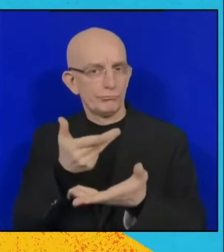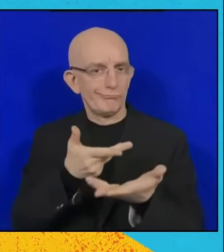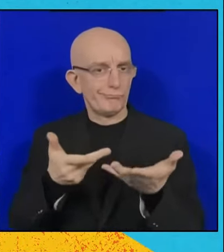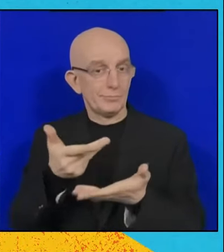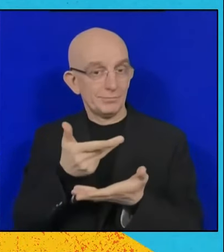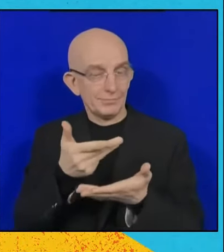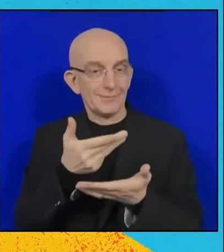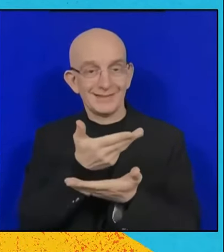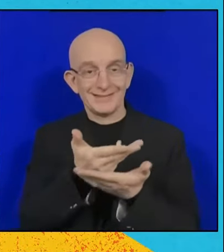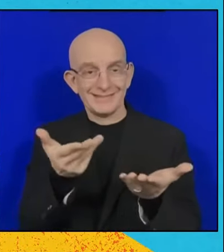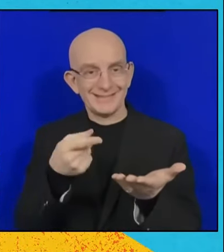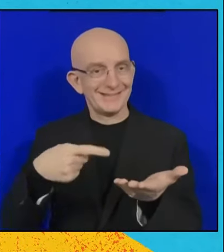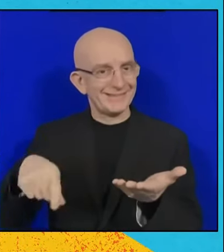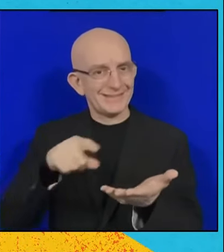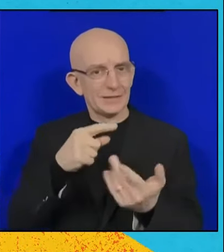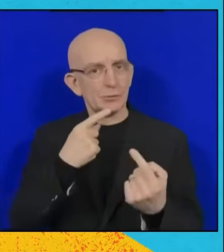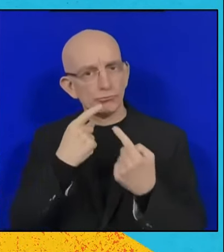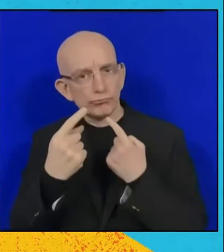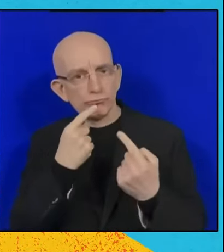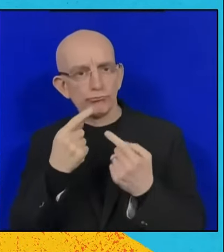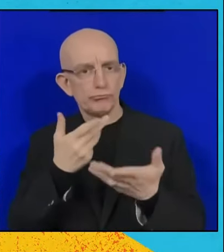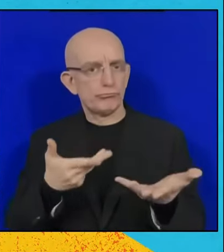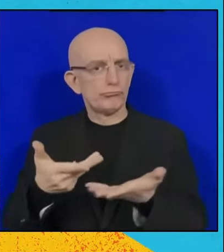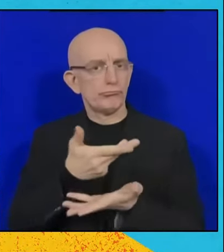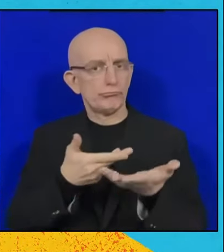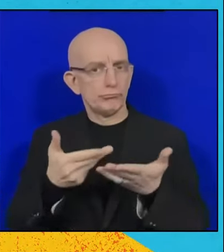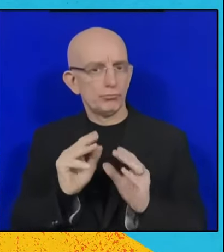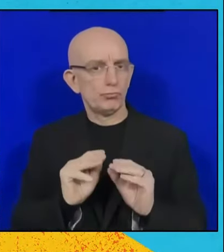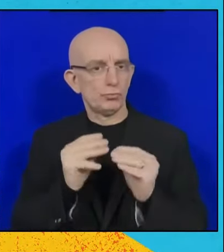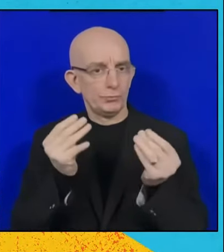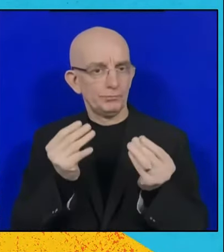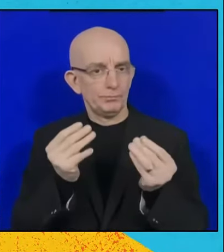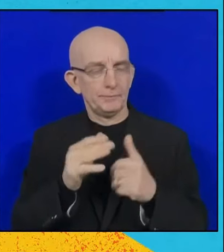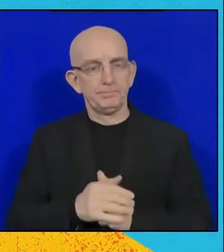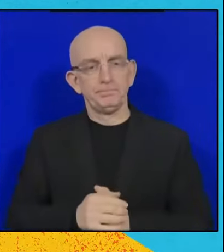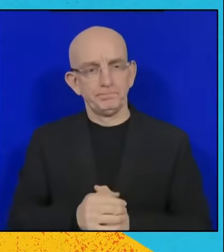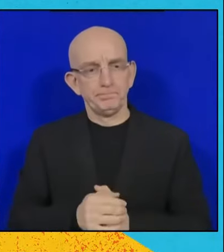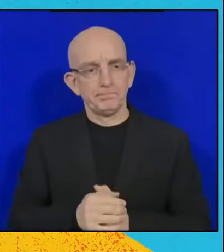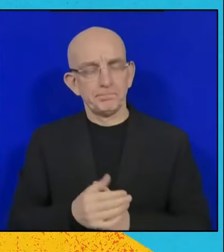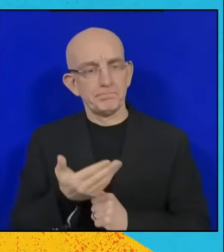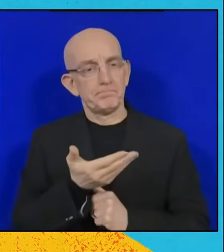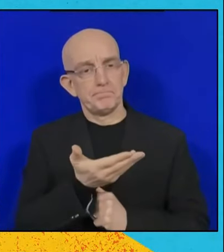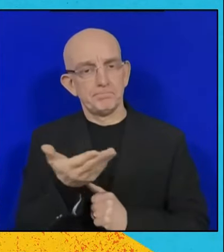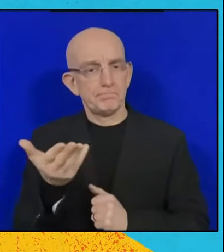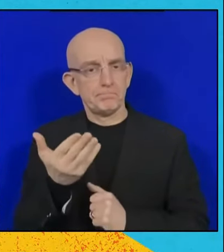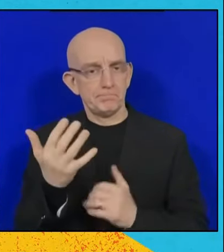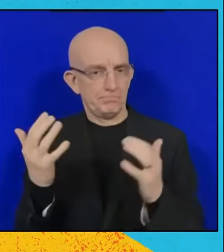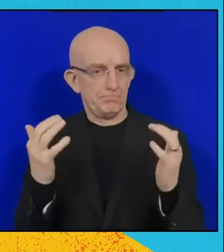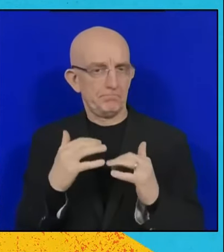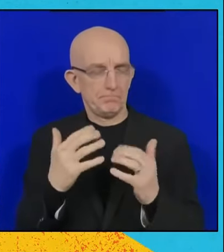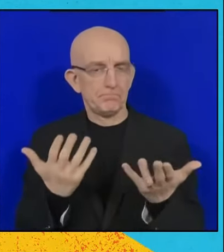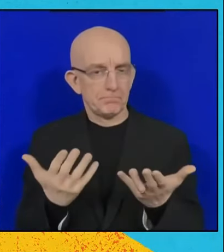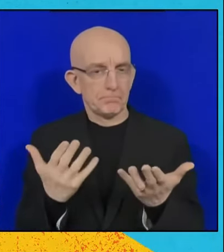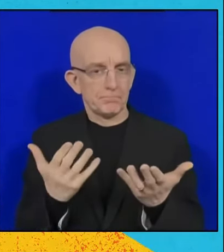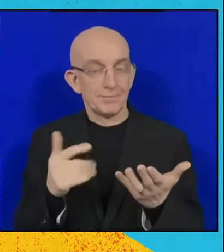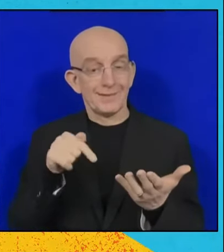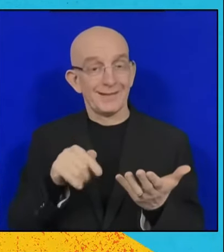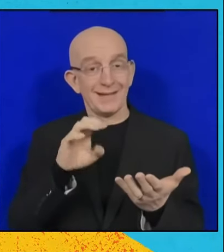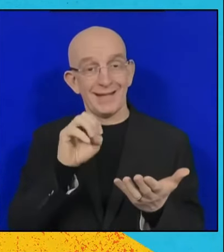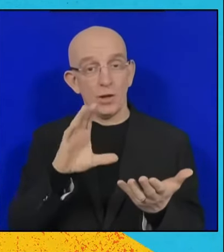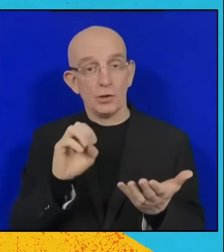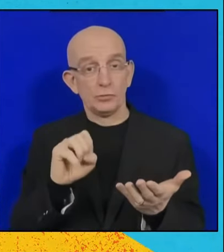Economic and Social Council will be home for your home for the next 3 days. I can assure you that we hear you, we